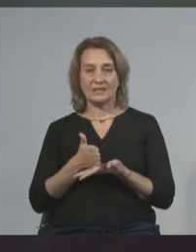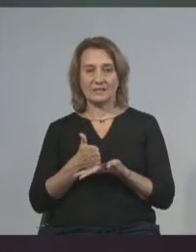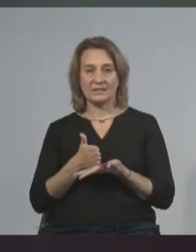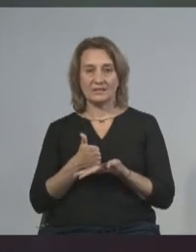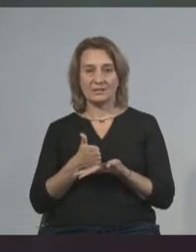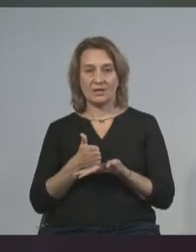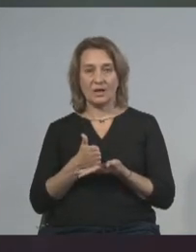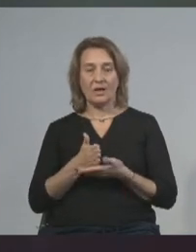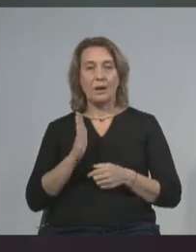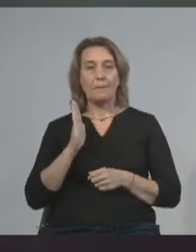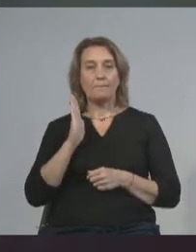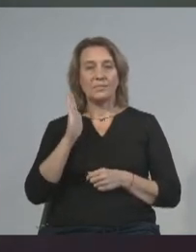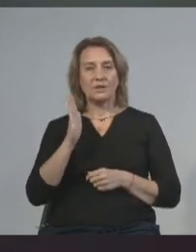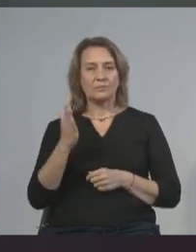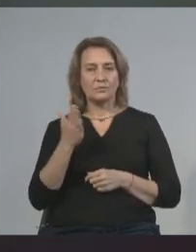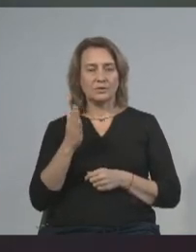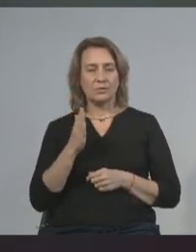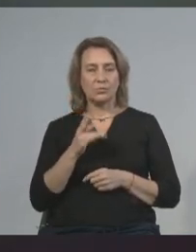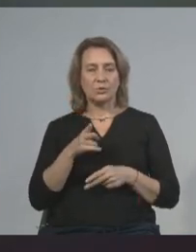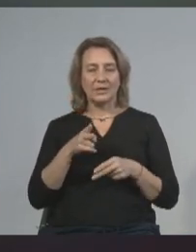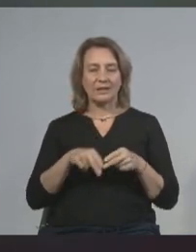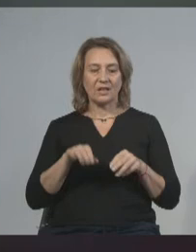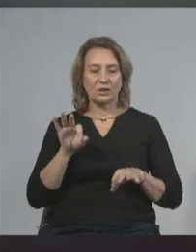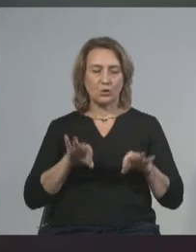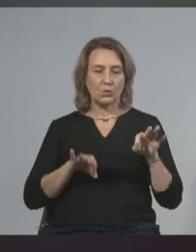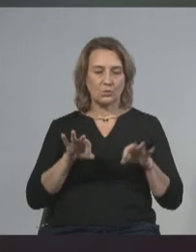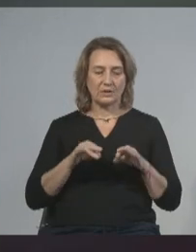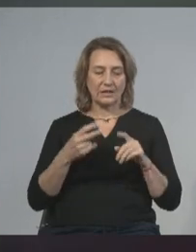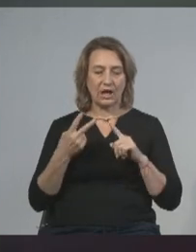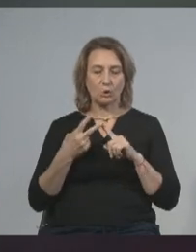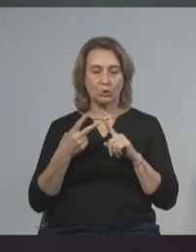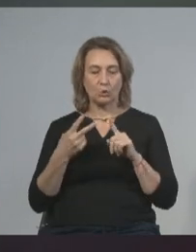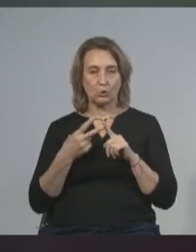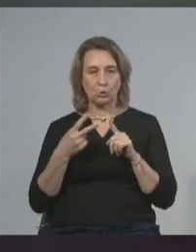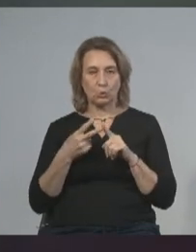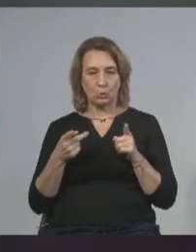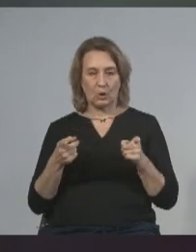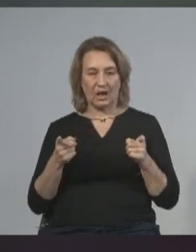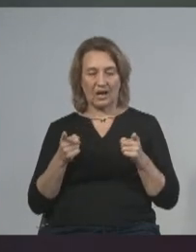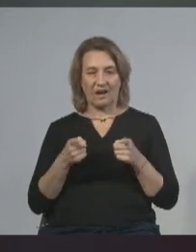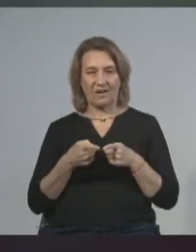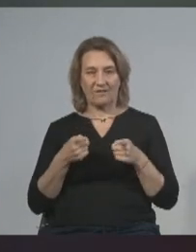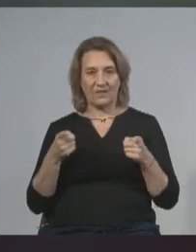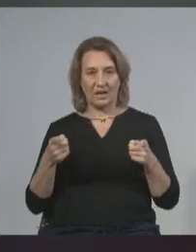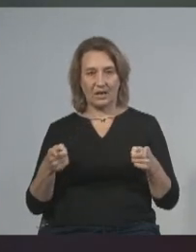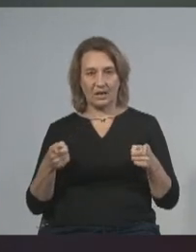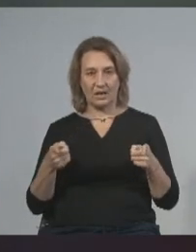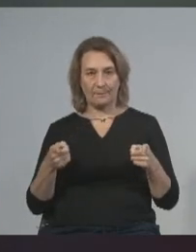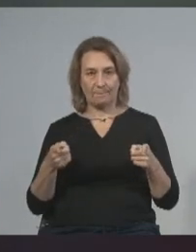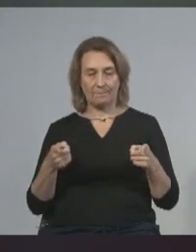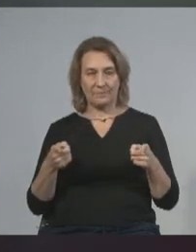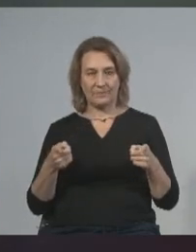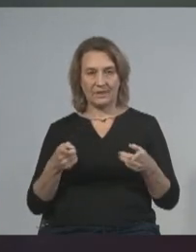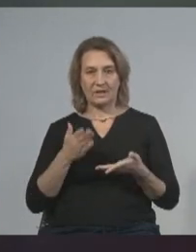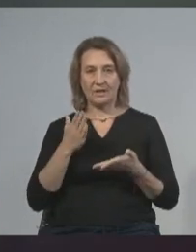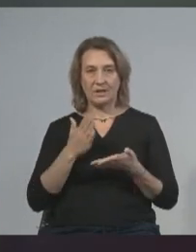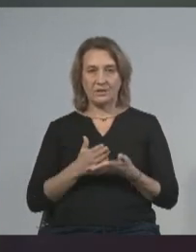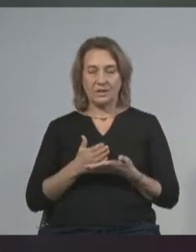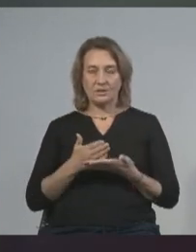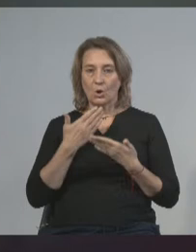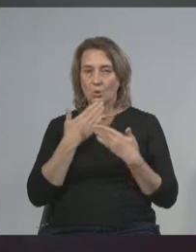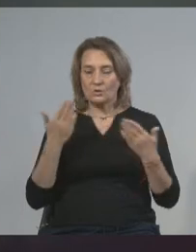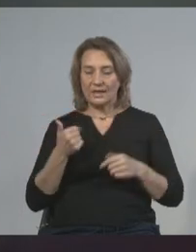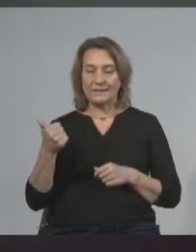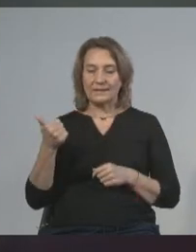so we they focused that it's going to be at the end the second wave will start at the end of the fall so